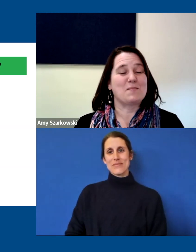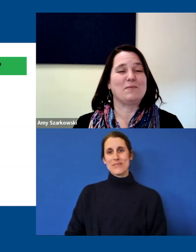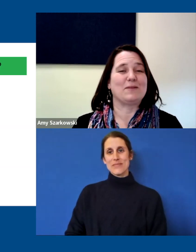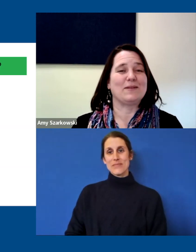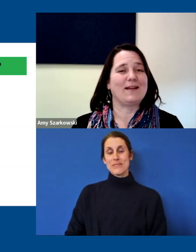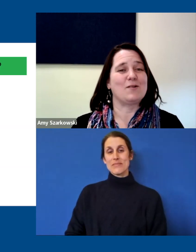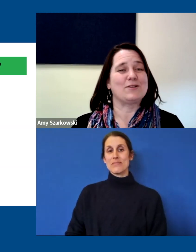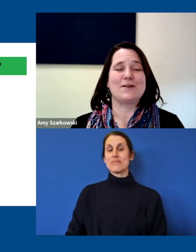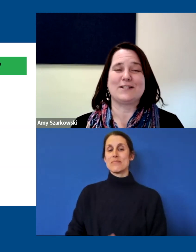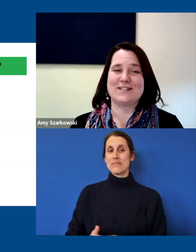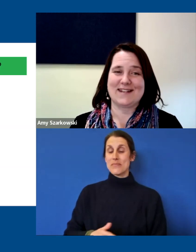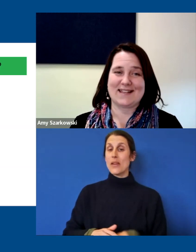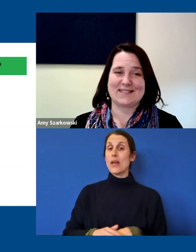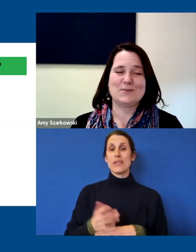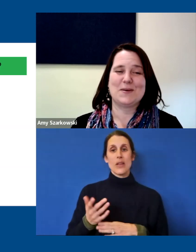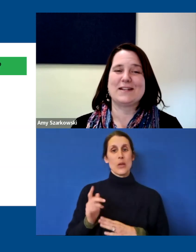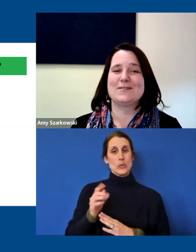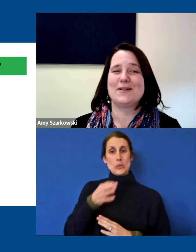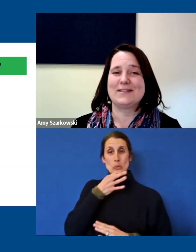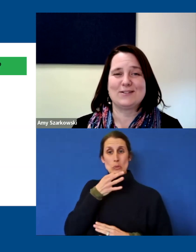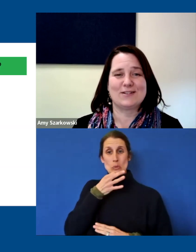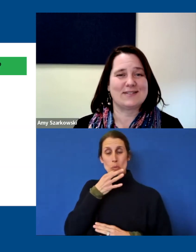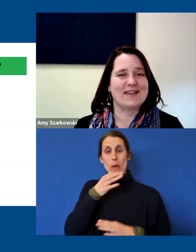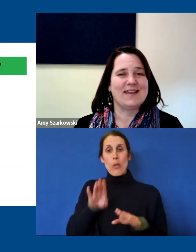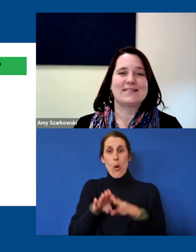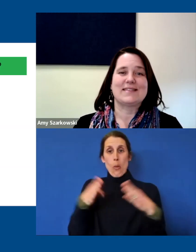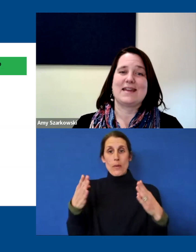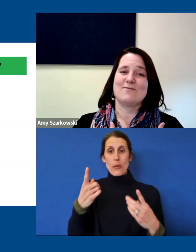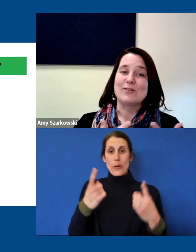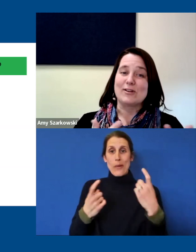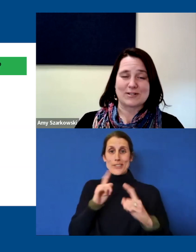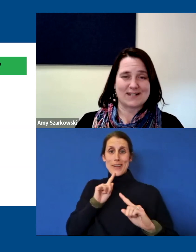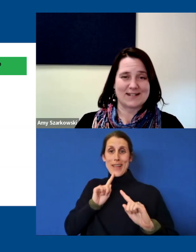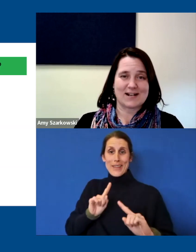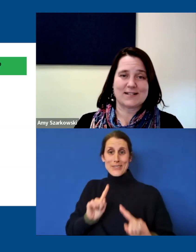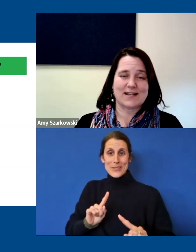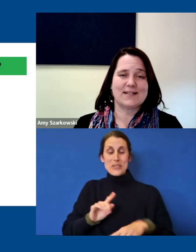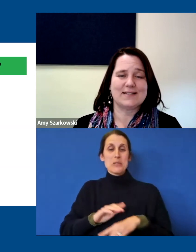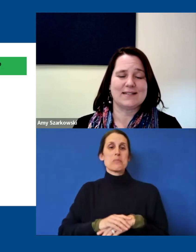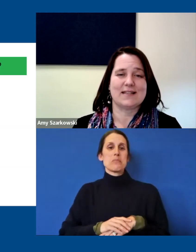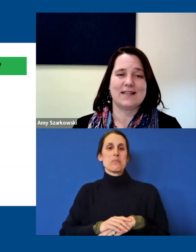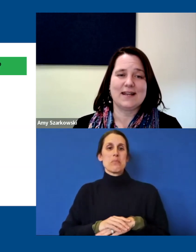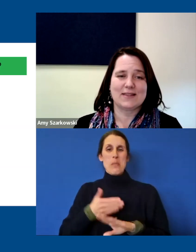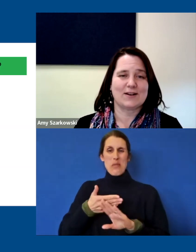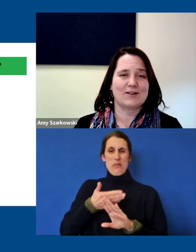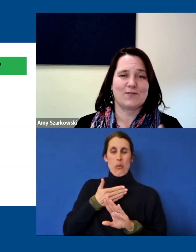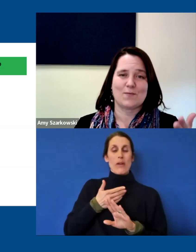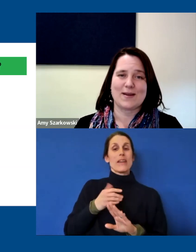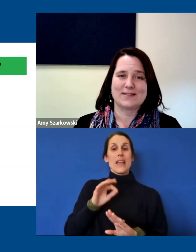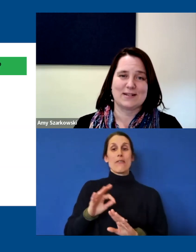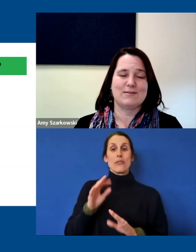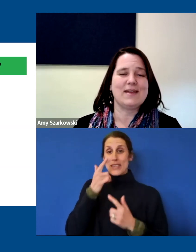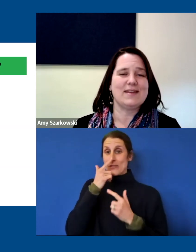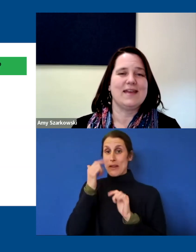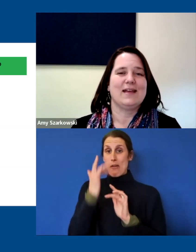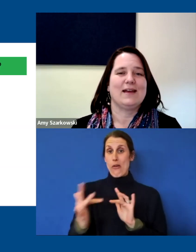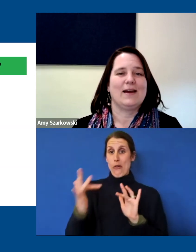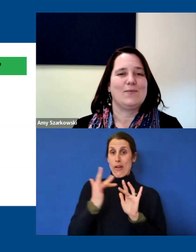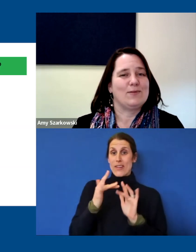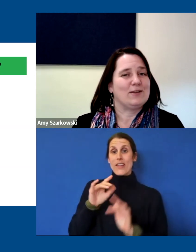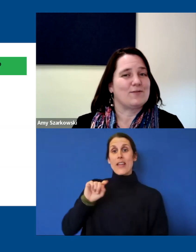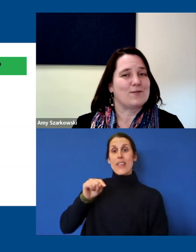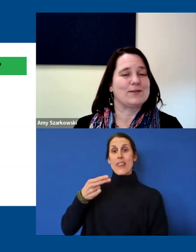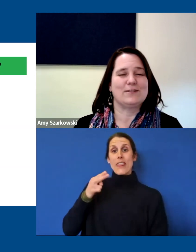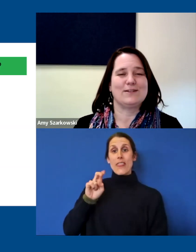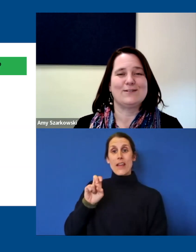In a moment, we'll go to the questions and answers, but I did want to just say, if you're interested in contacting us at the clinic, there are different ways to do that.